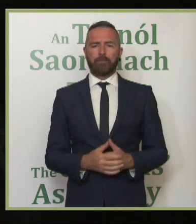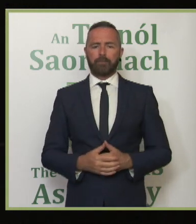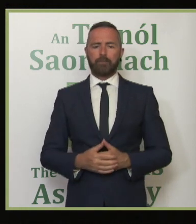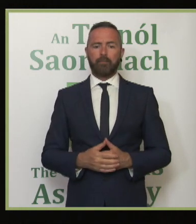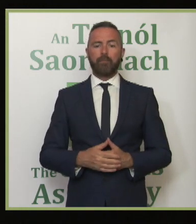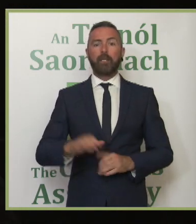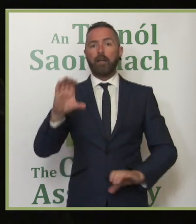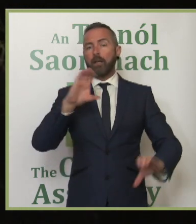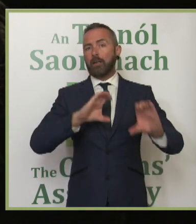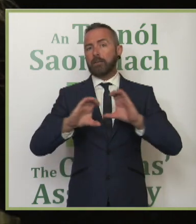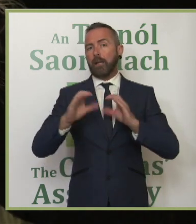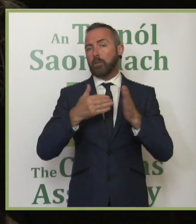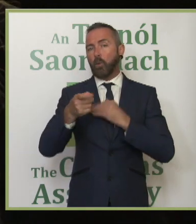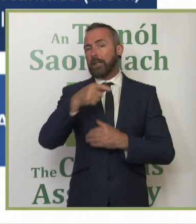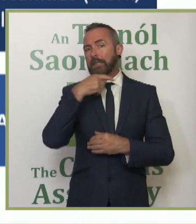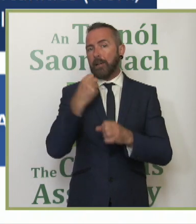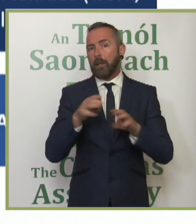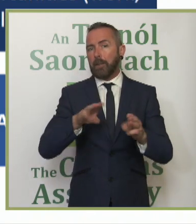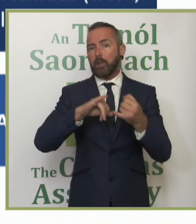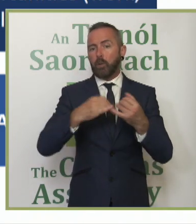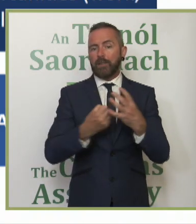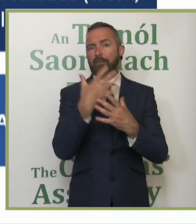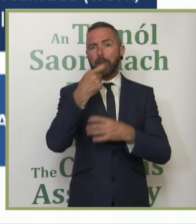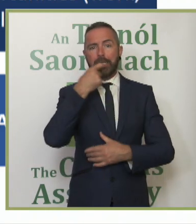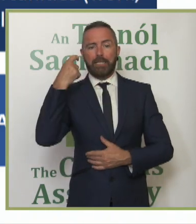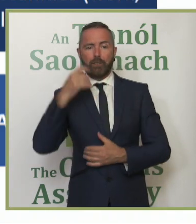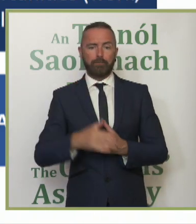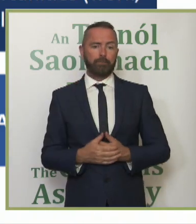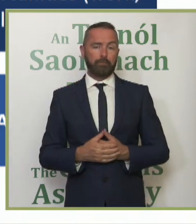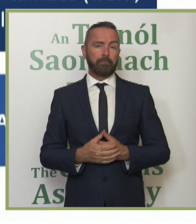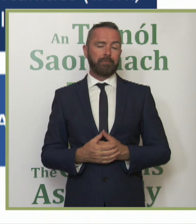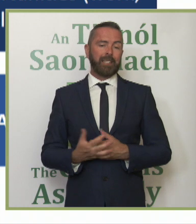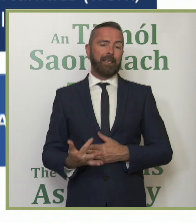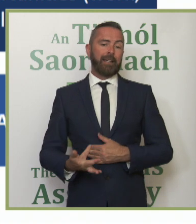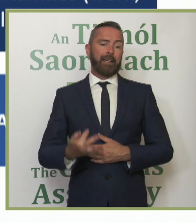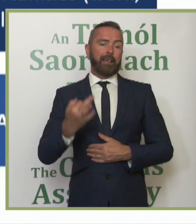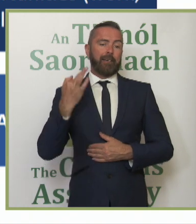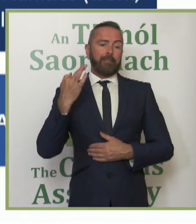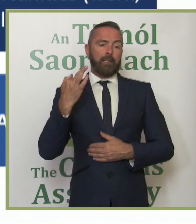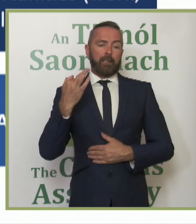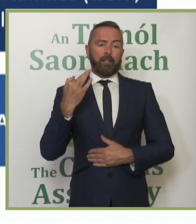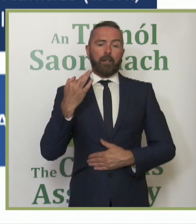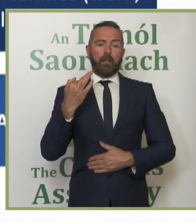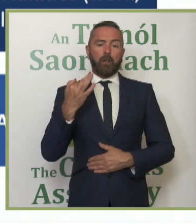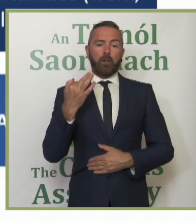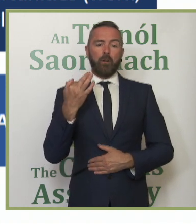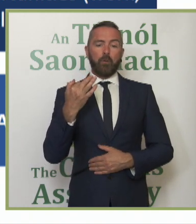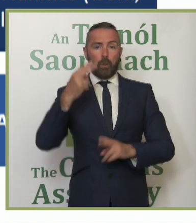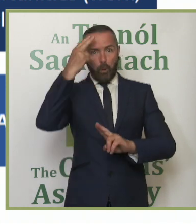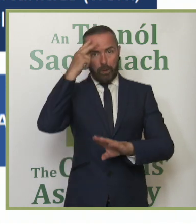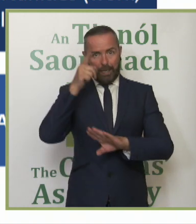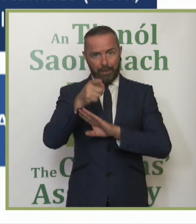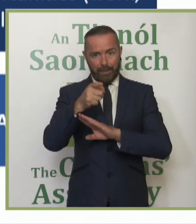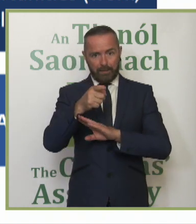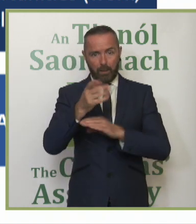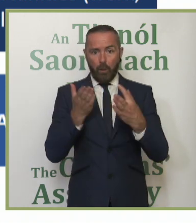about people who develop an addiction? And I think if we get to grips with this over the course of the process, it will